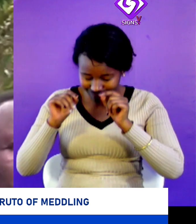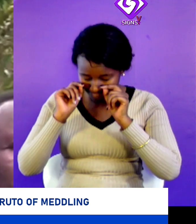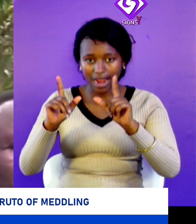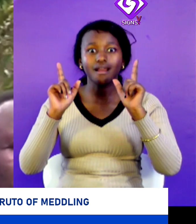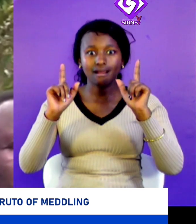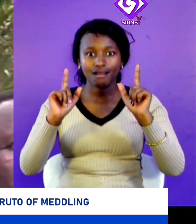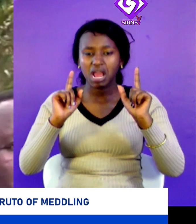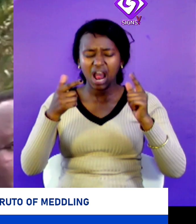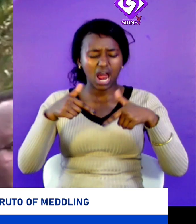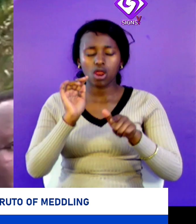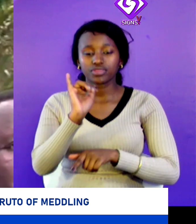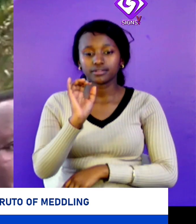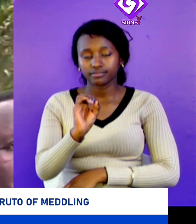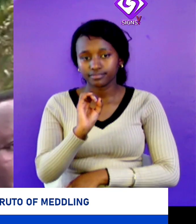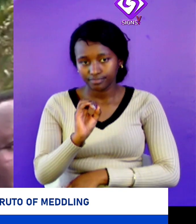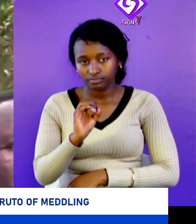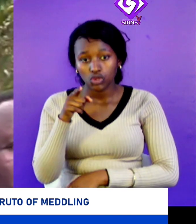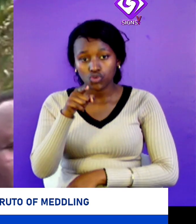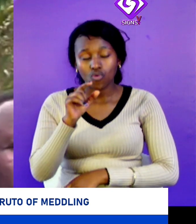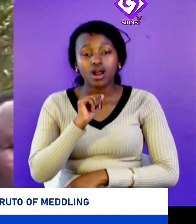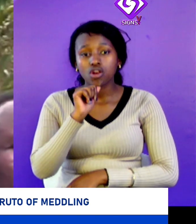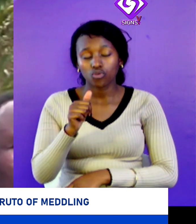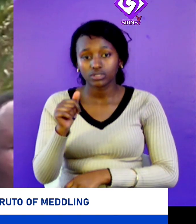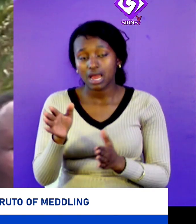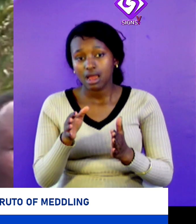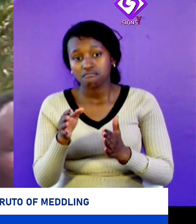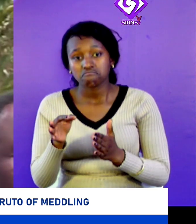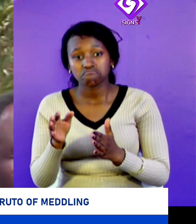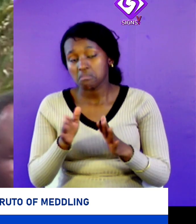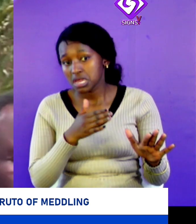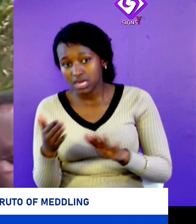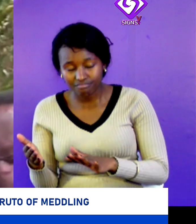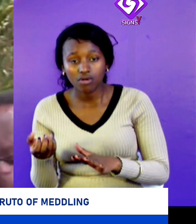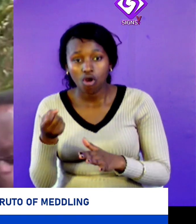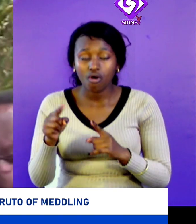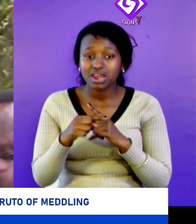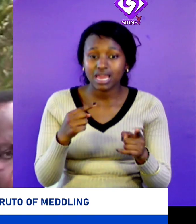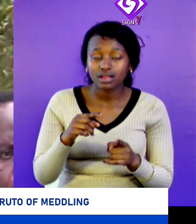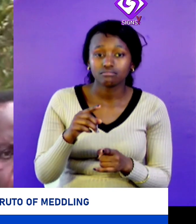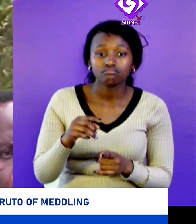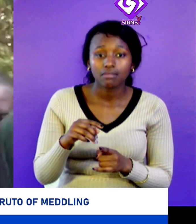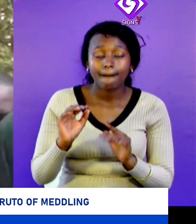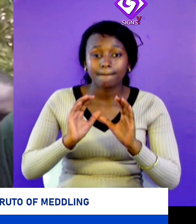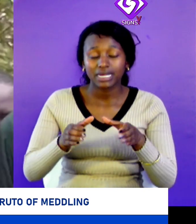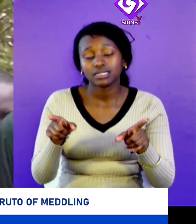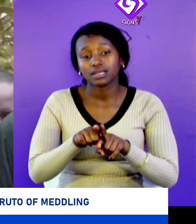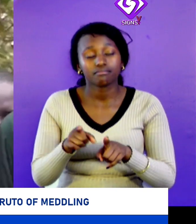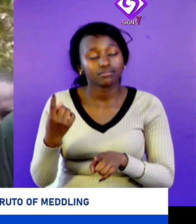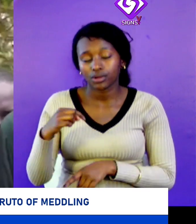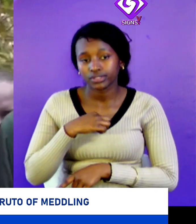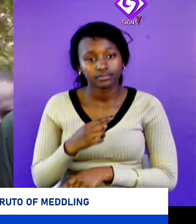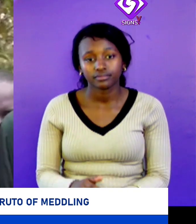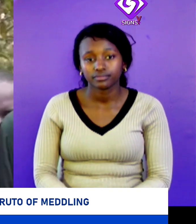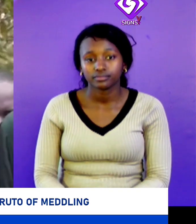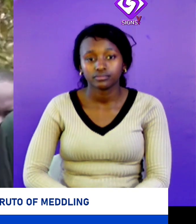you to kill democratic parties such as ours or to undermine multi-party democracy. Our country has